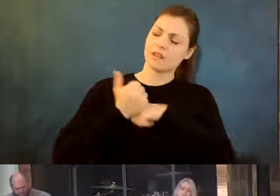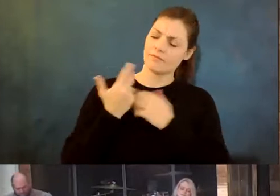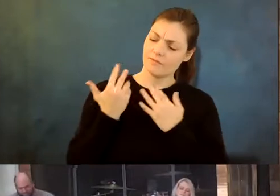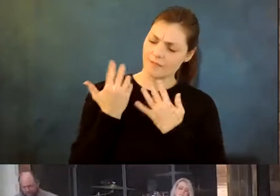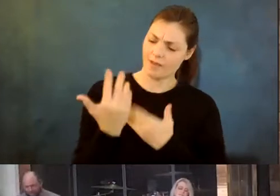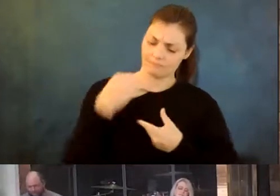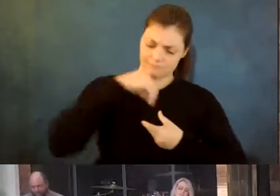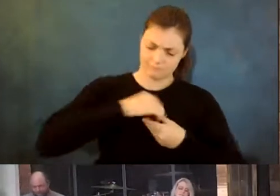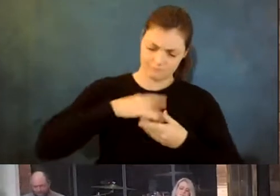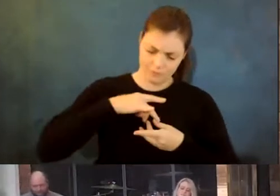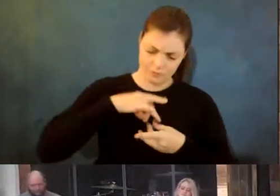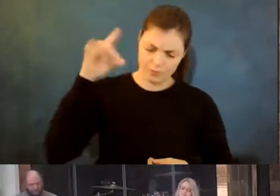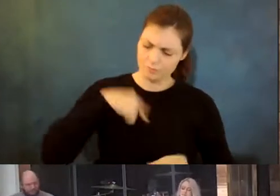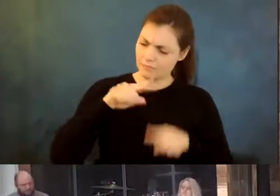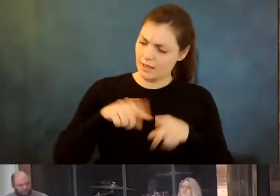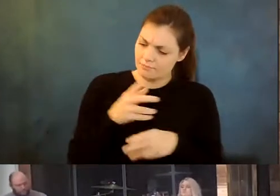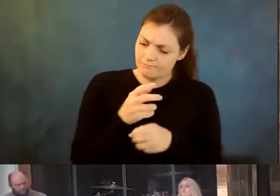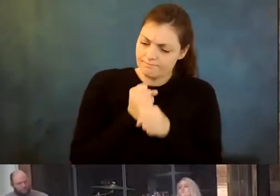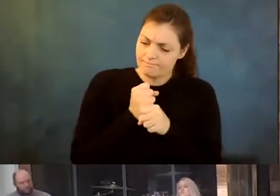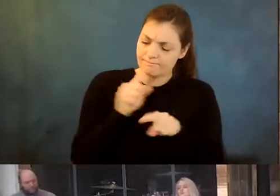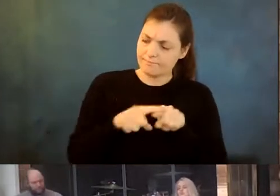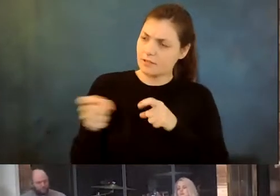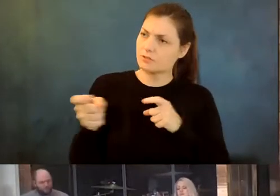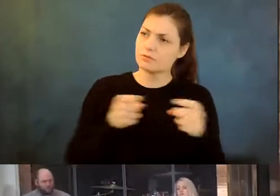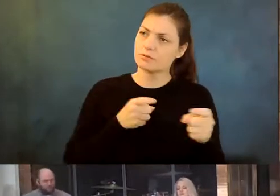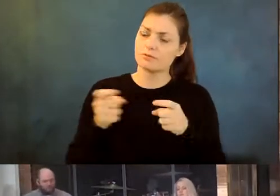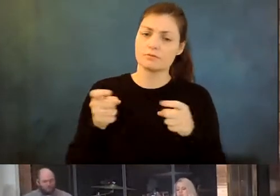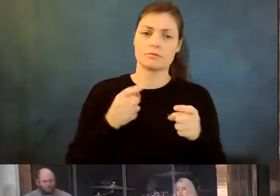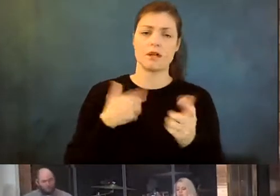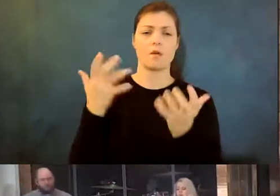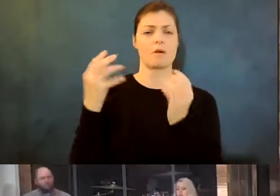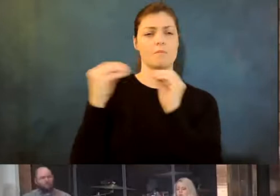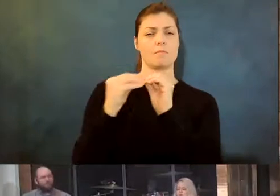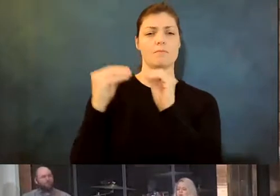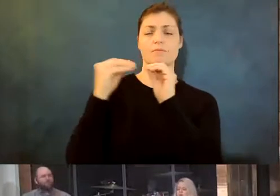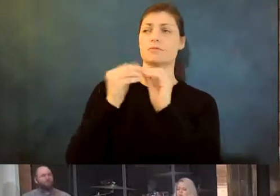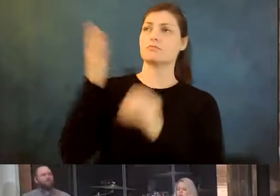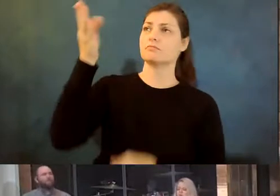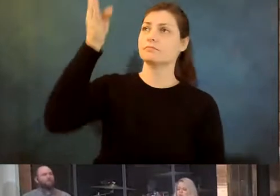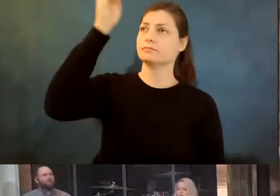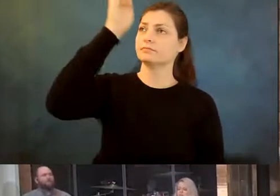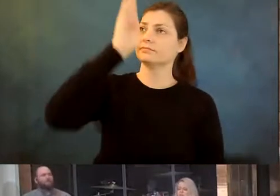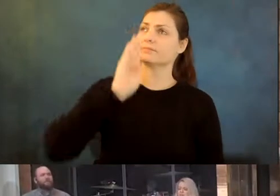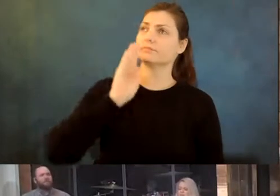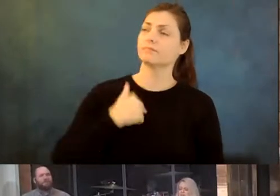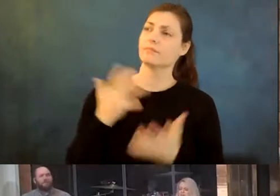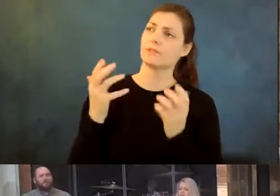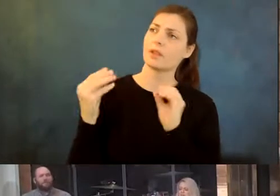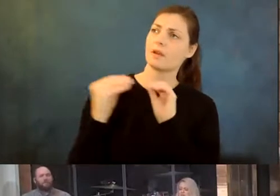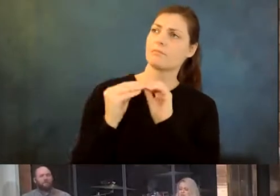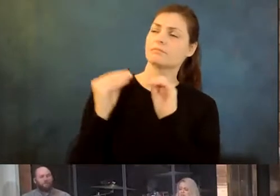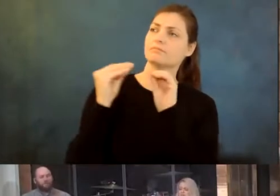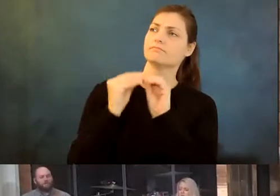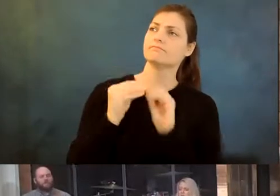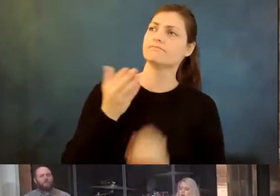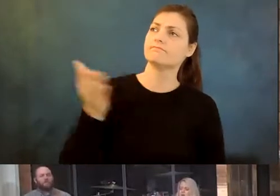can't contain, that I can't control, 'cause I want more of you, God.